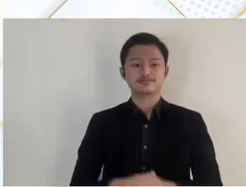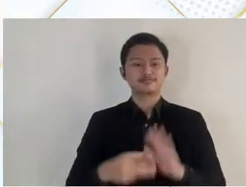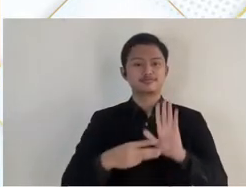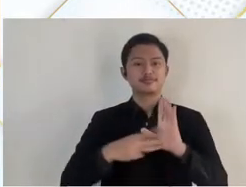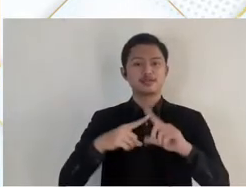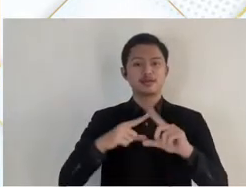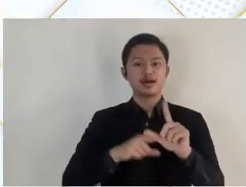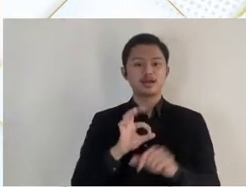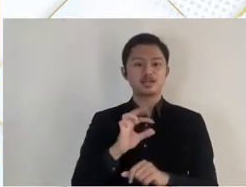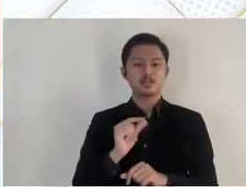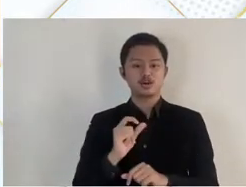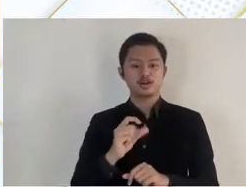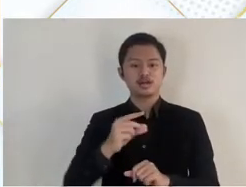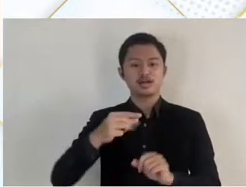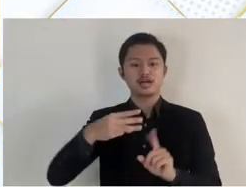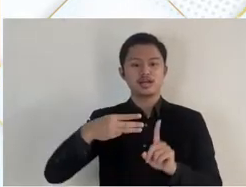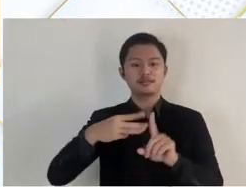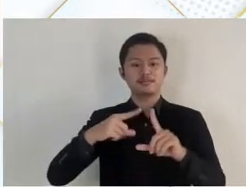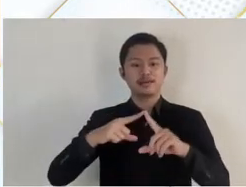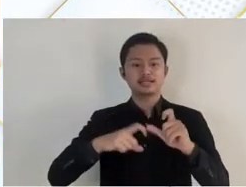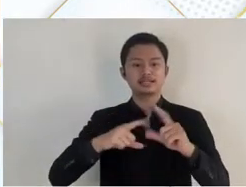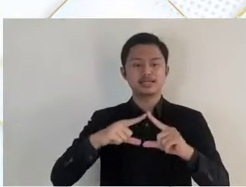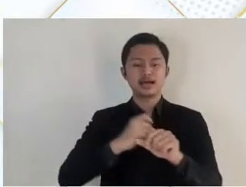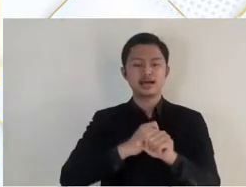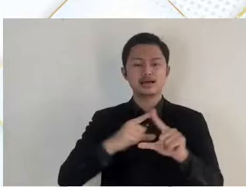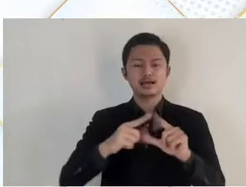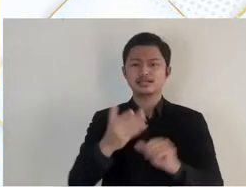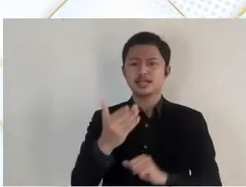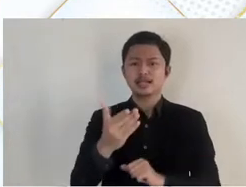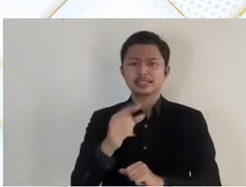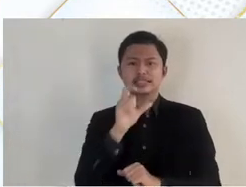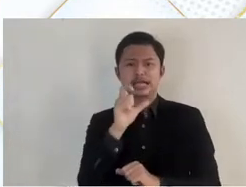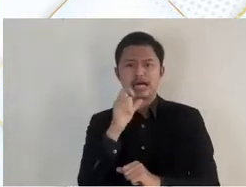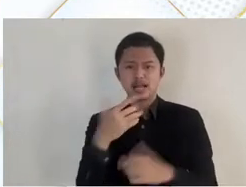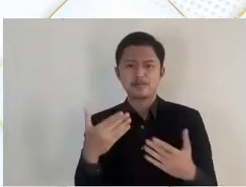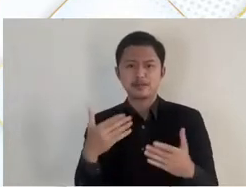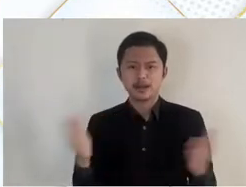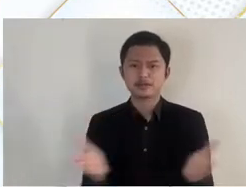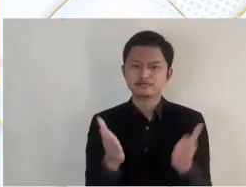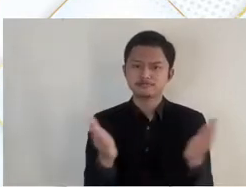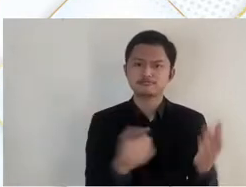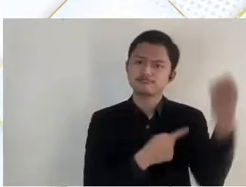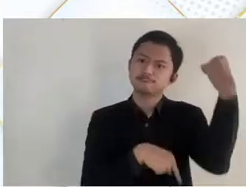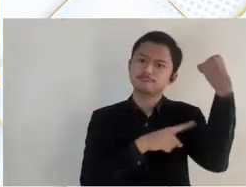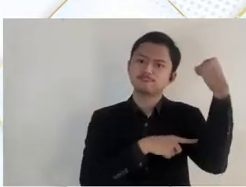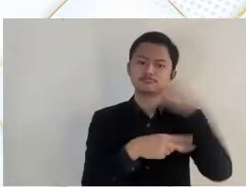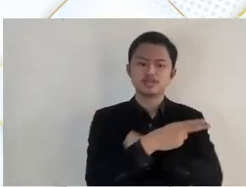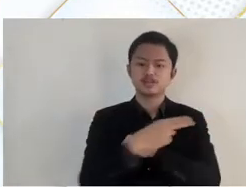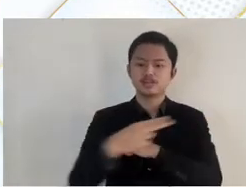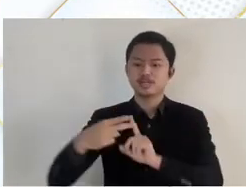the same question, but likewise, can Fiji increase pre-deployment training and capacity building with Indonesia?